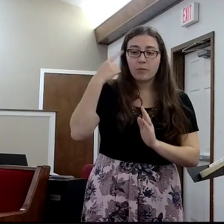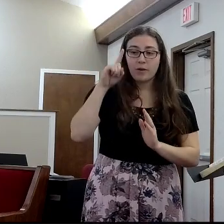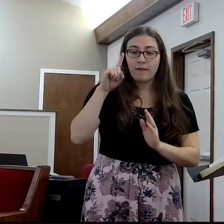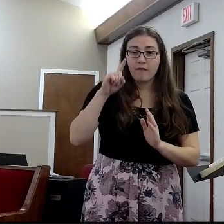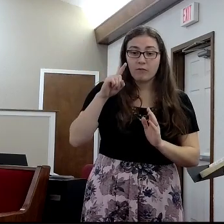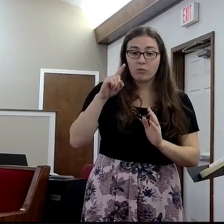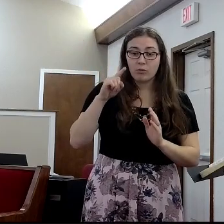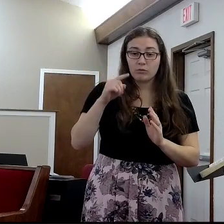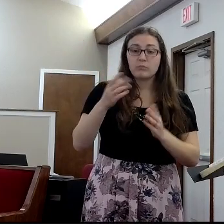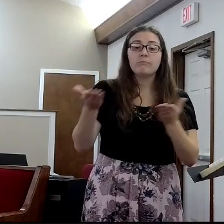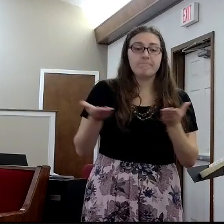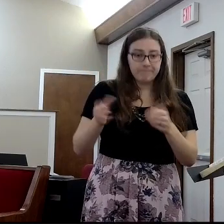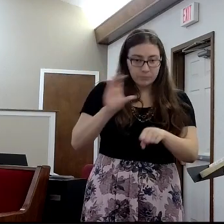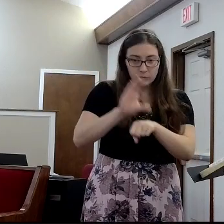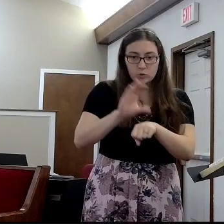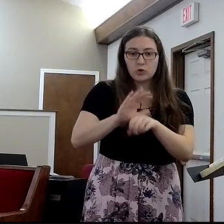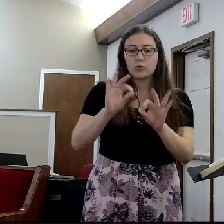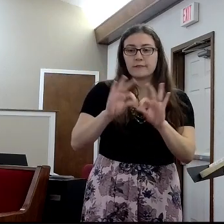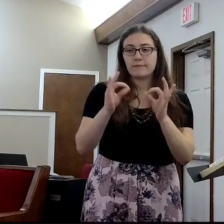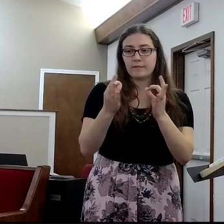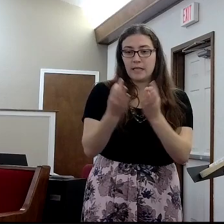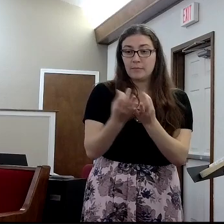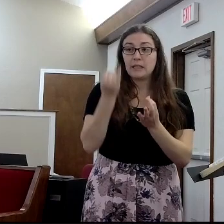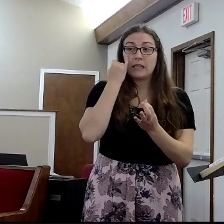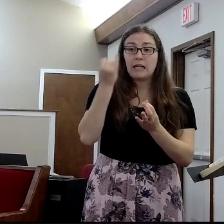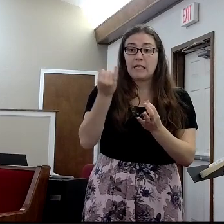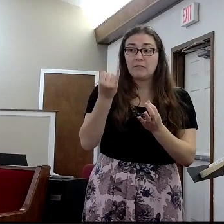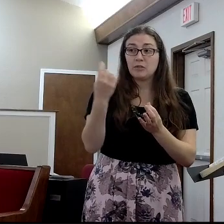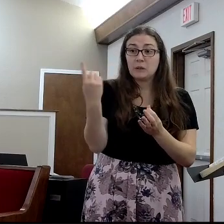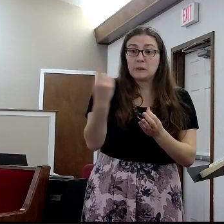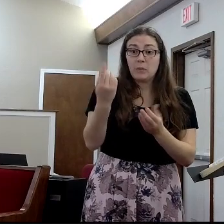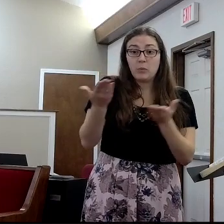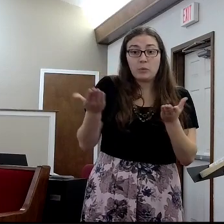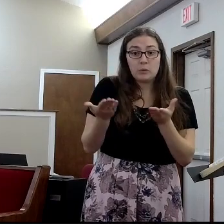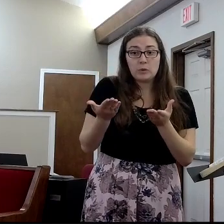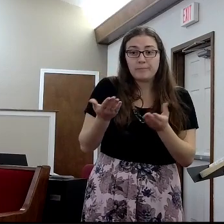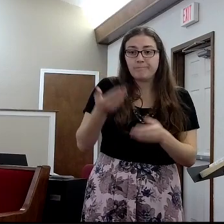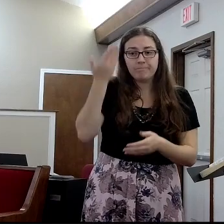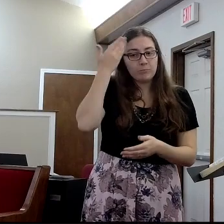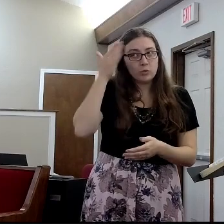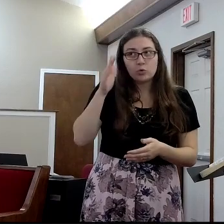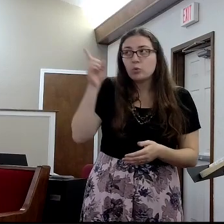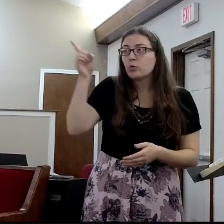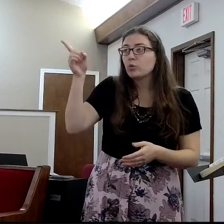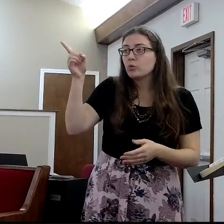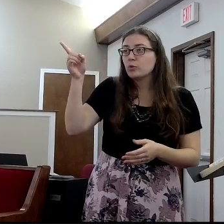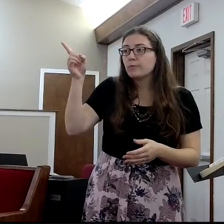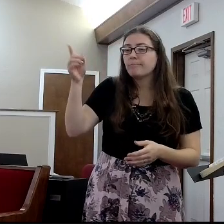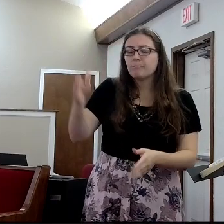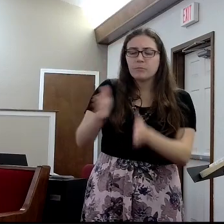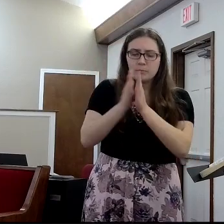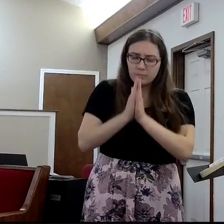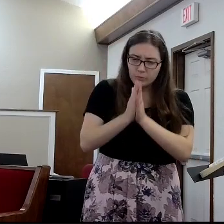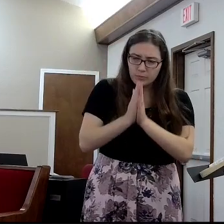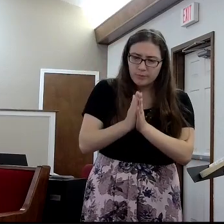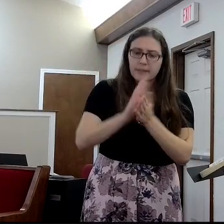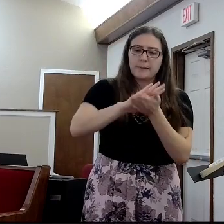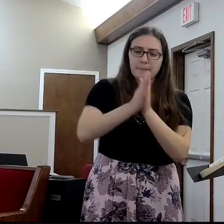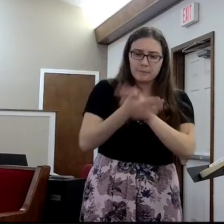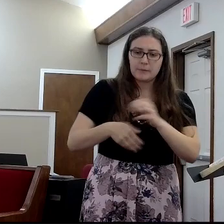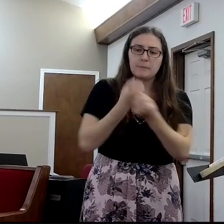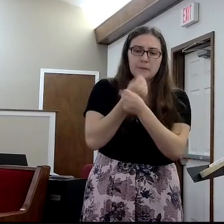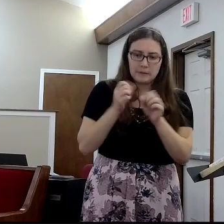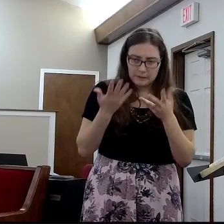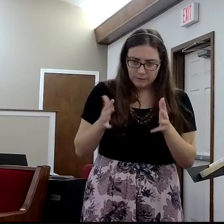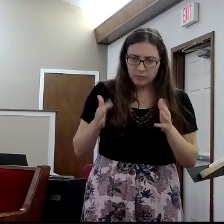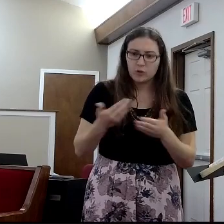Lord, again, I pray for this family, Lord, of believers that are gathered here. Lord, if there's anyone here that doesn't know you, Lord, Lord, I pray that they just get that